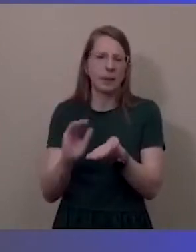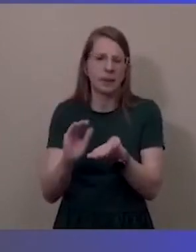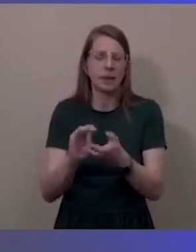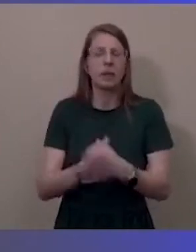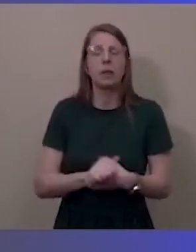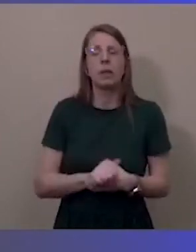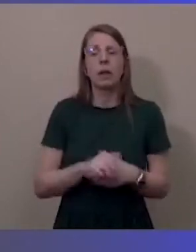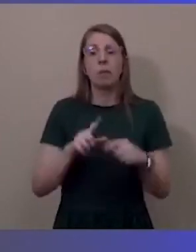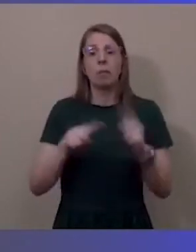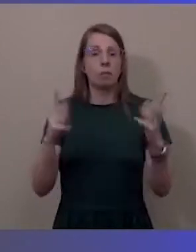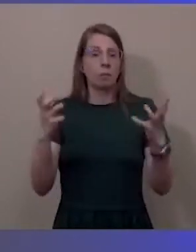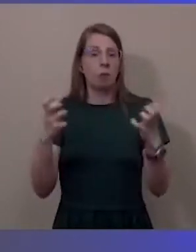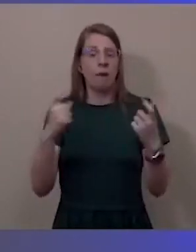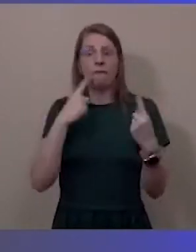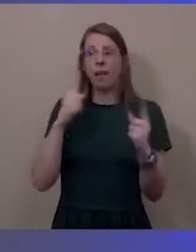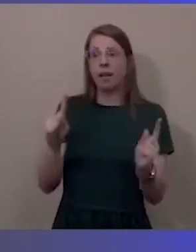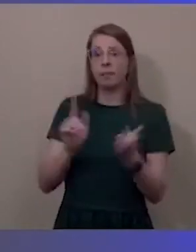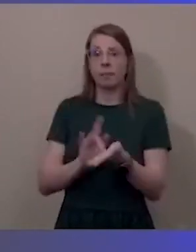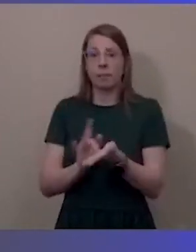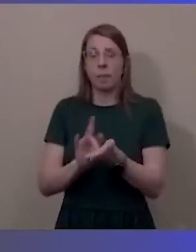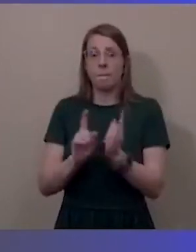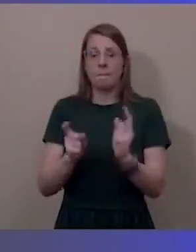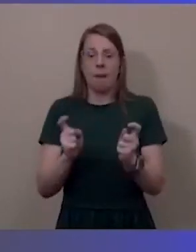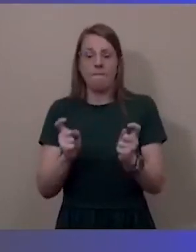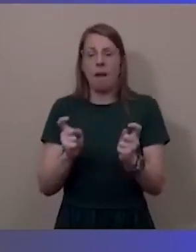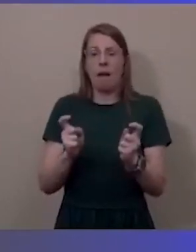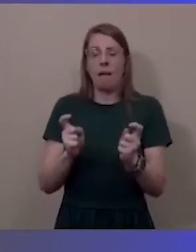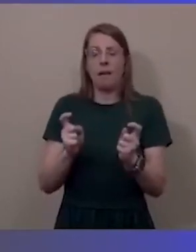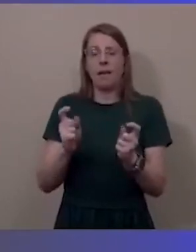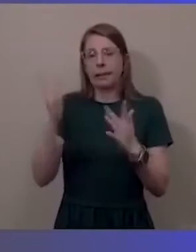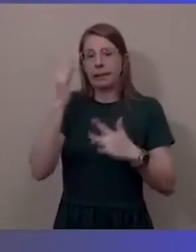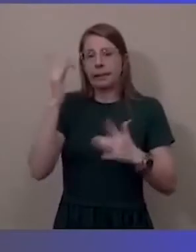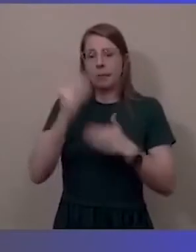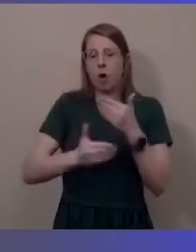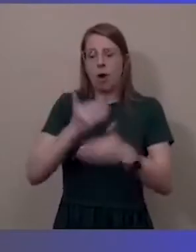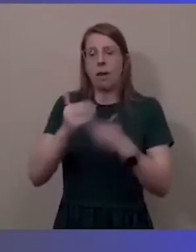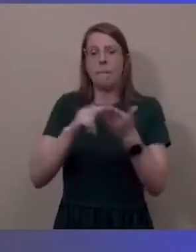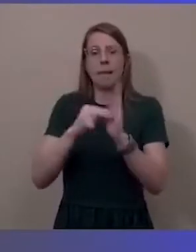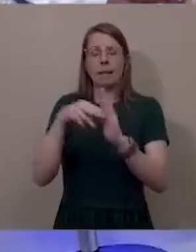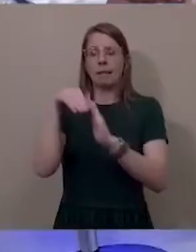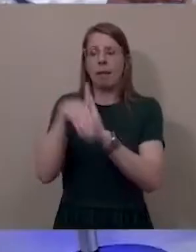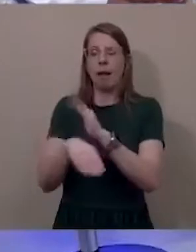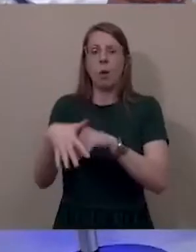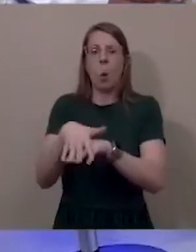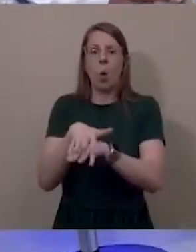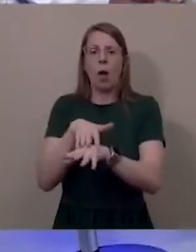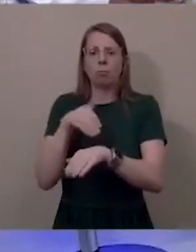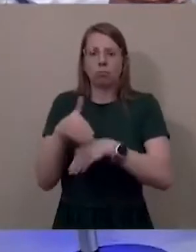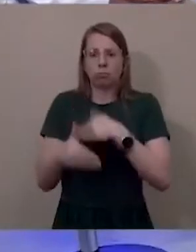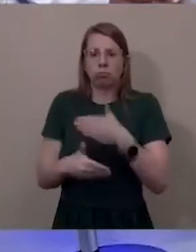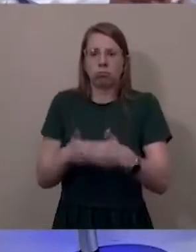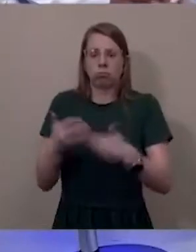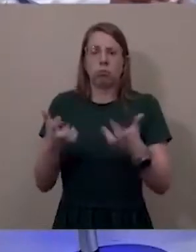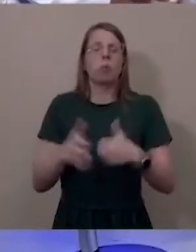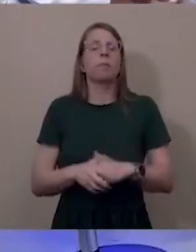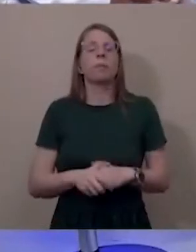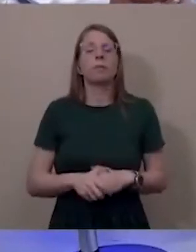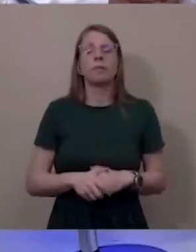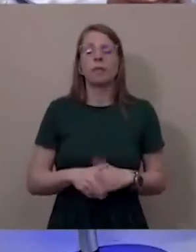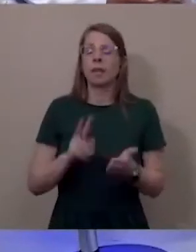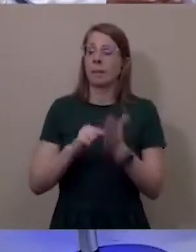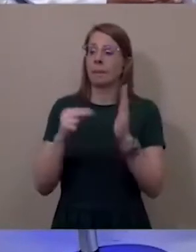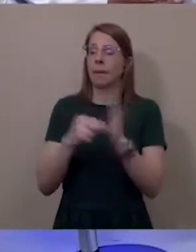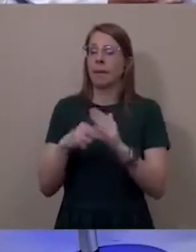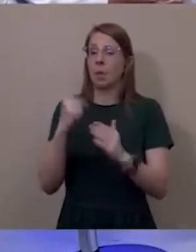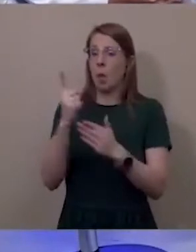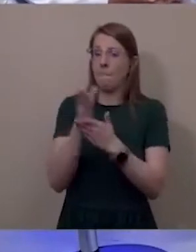are effective drugs that modify the disease process and slow that decline. And so is it fair to say then that that's